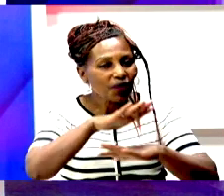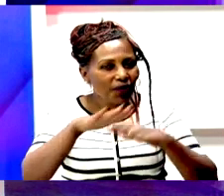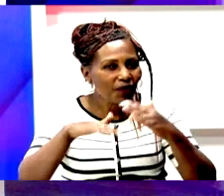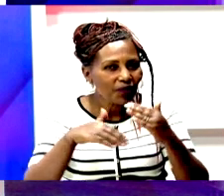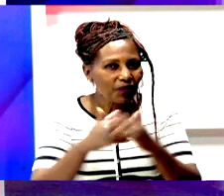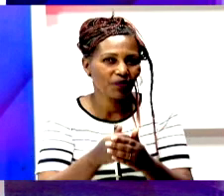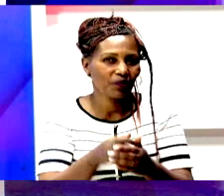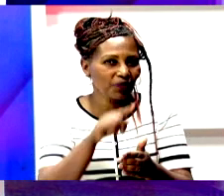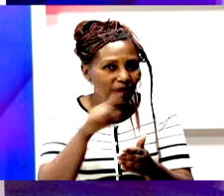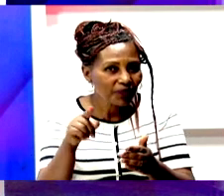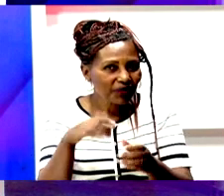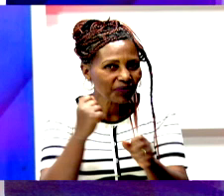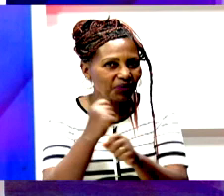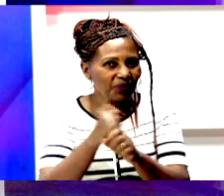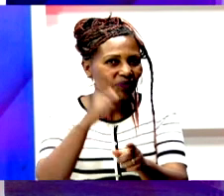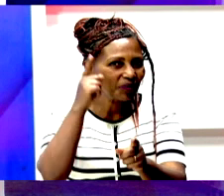them correct.